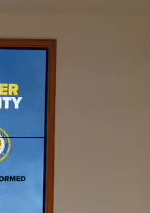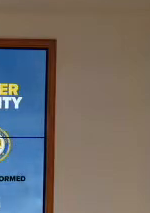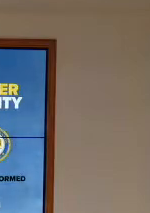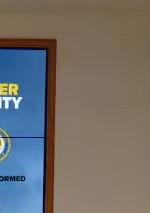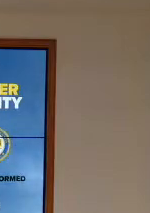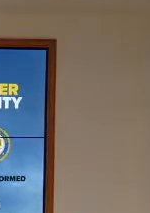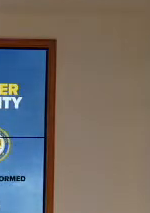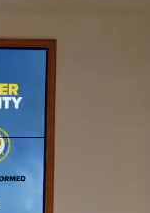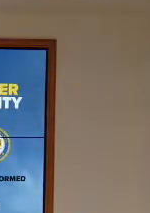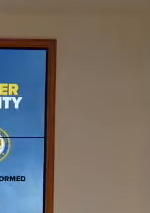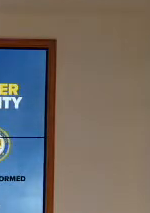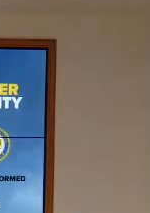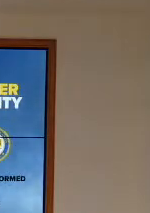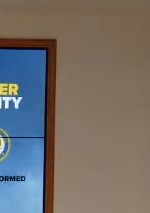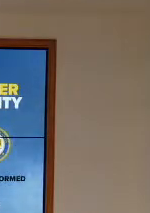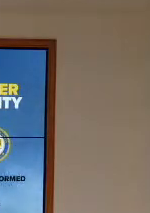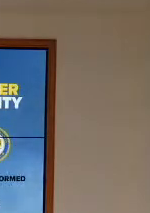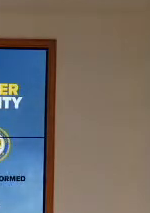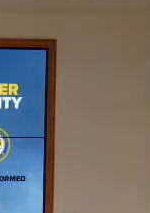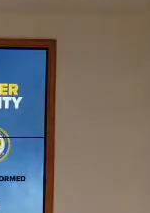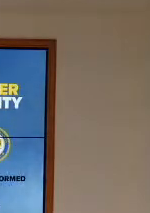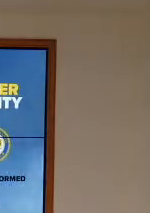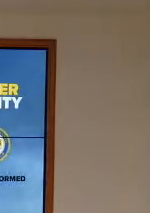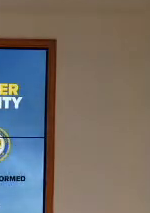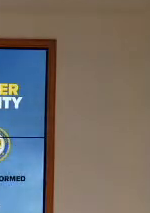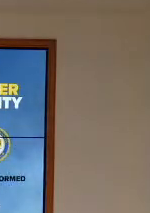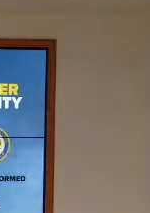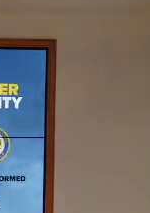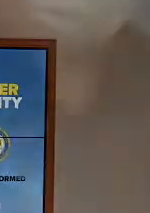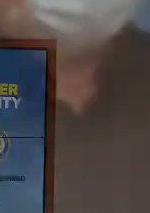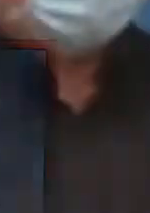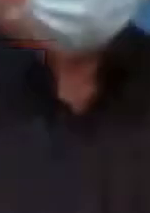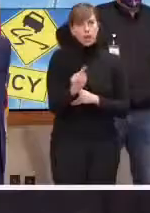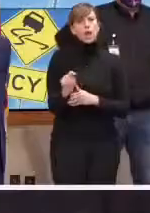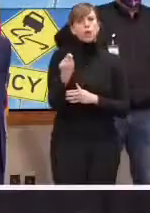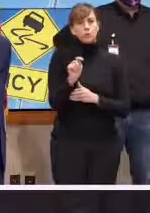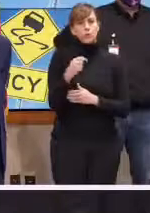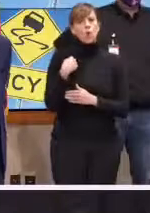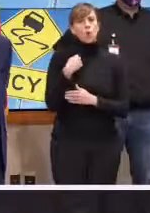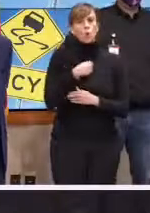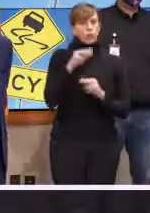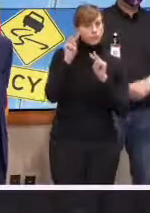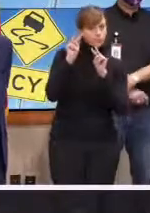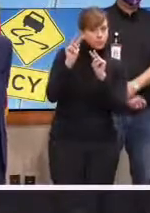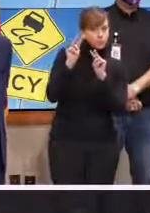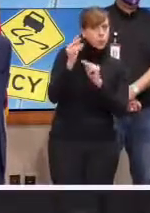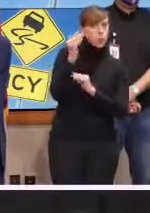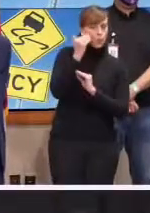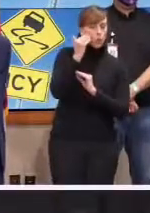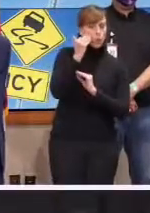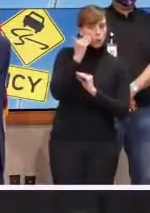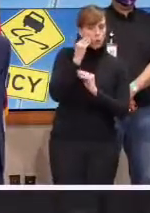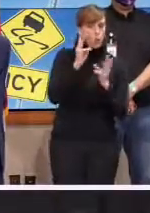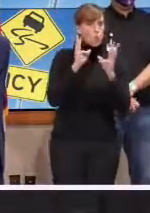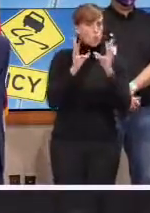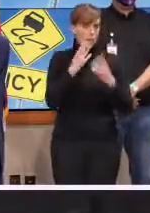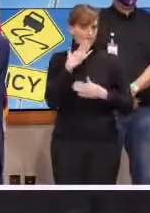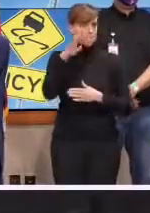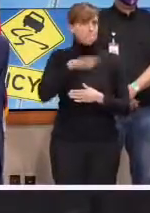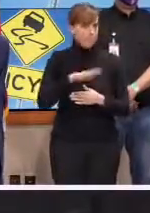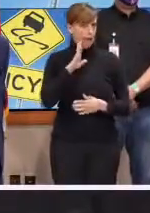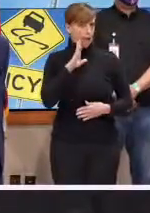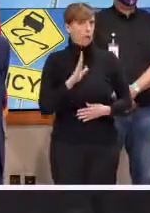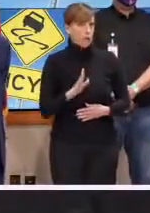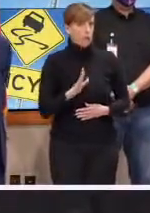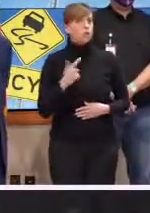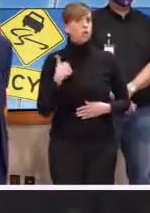sites Sunday, Monday, and Tuesday. We knew this weather was coming, so we front-loaded the vaccinations for those